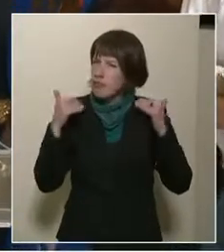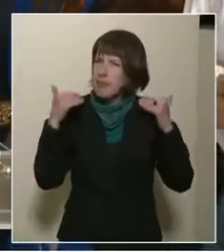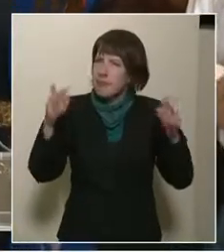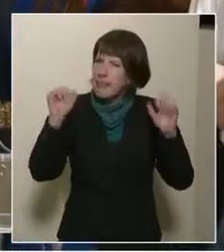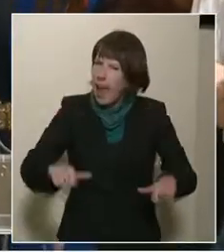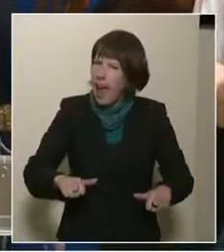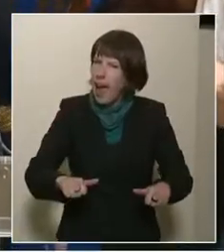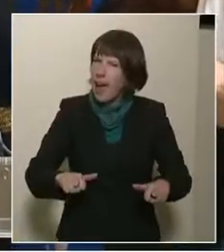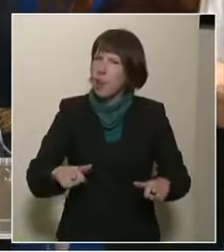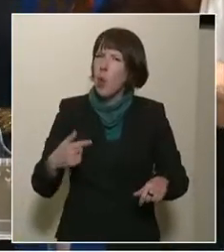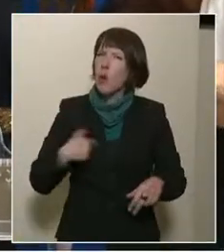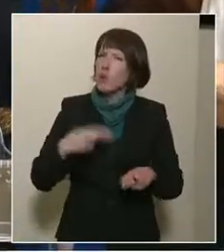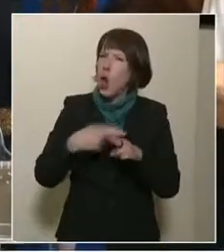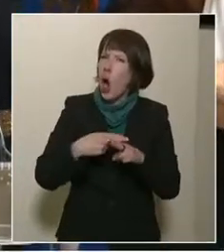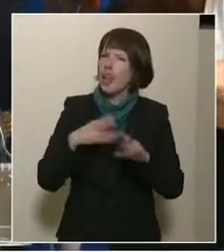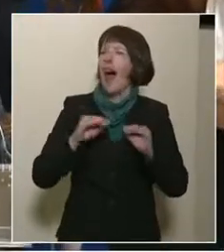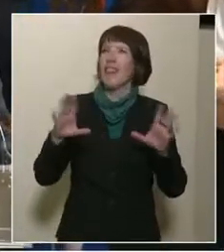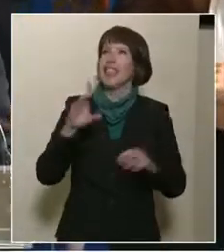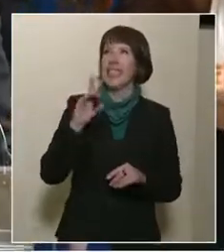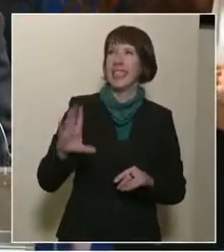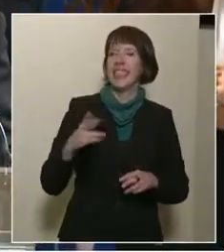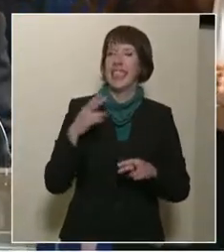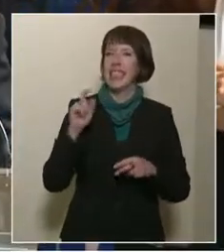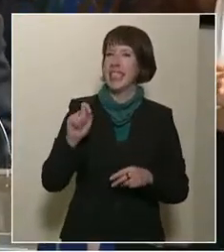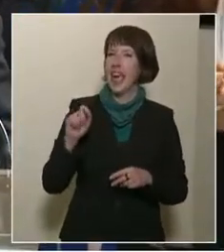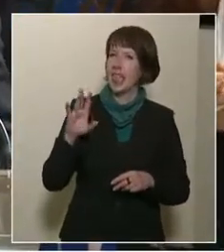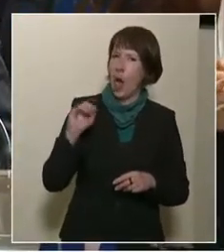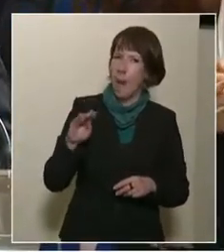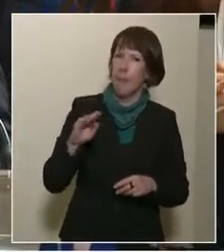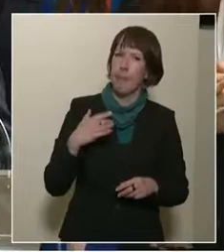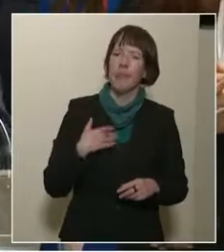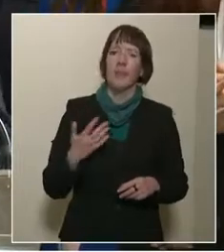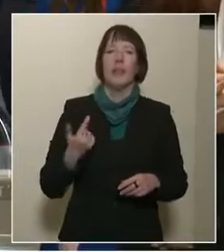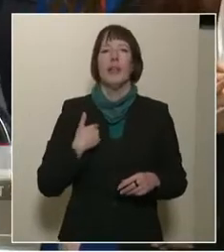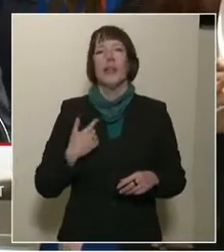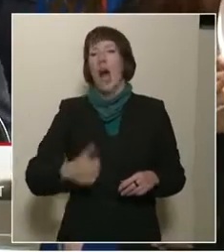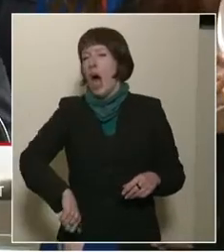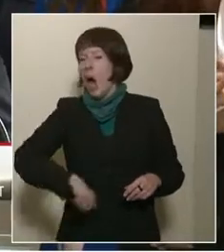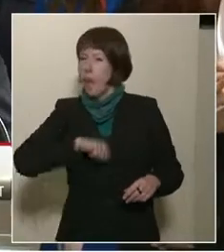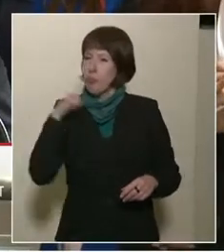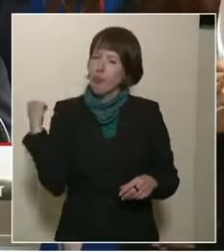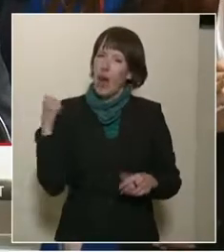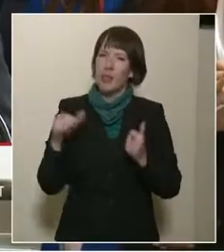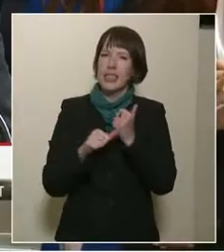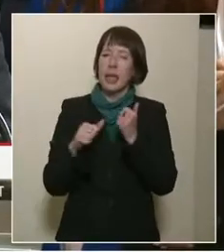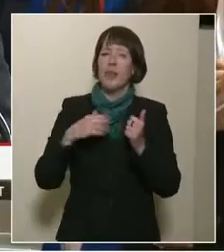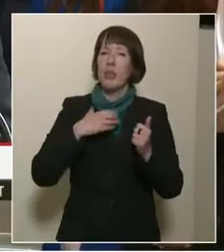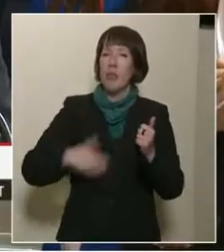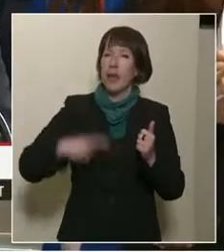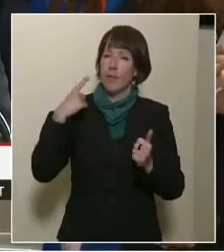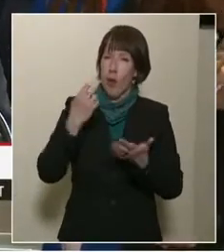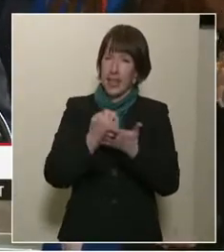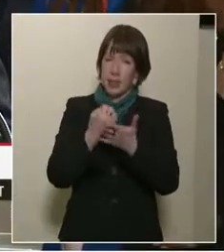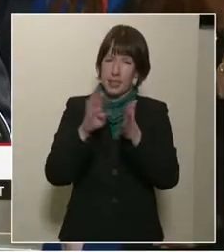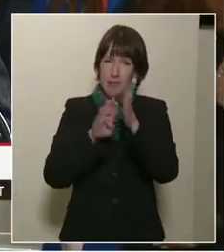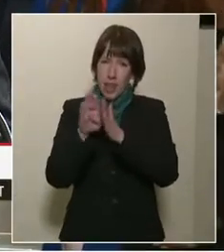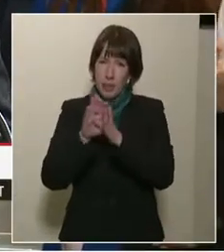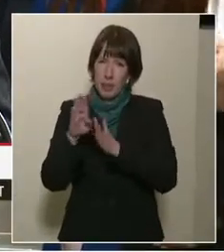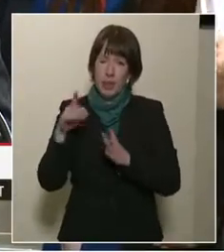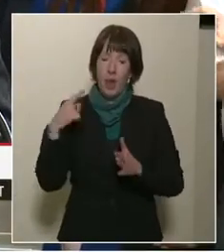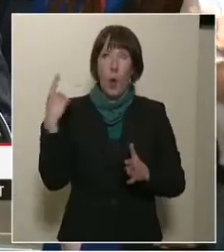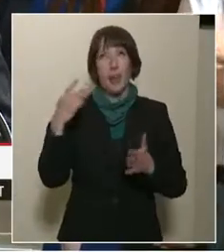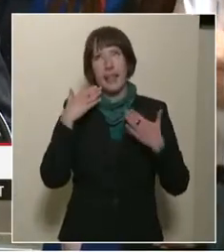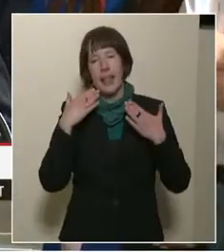All right. My name is John Falchicchio. I have the honor of serving as Deputy Mayor for Planning and Economic Development. I always thank Mayor Bowser for appointing